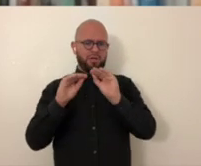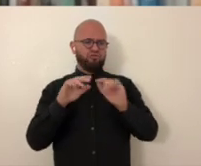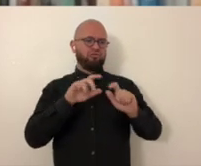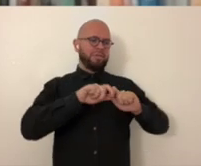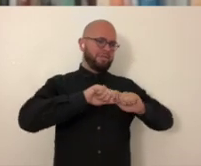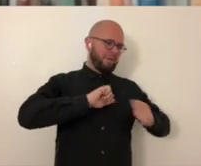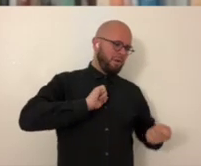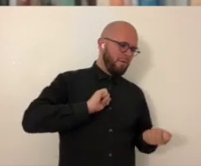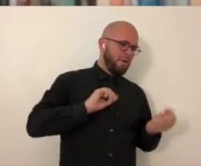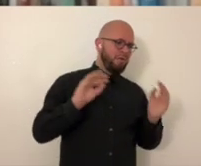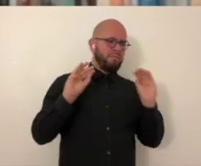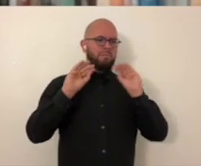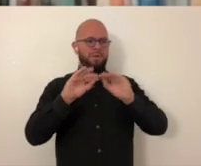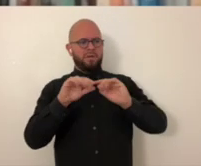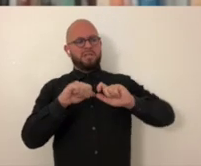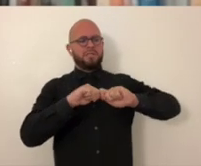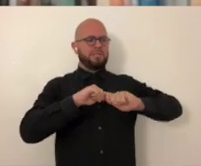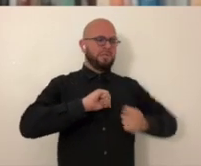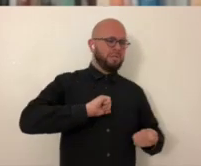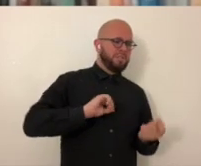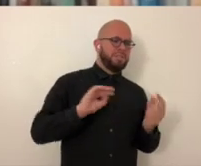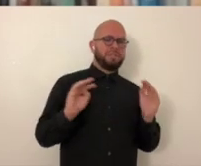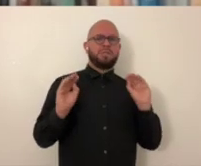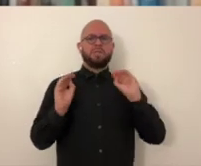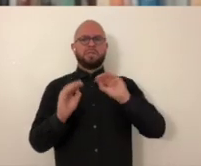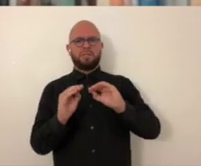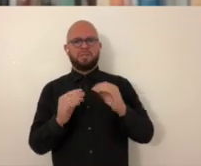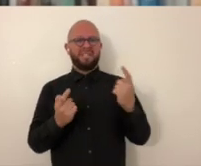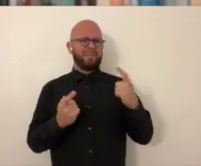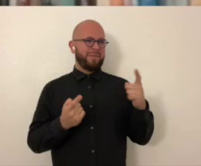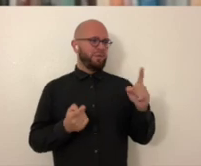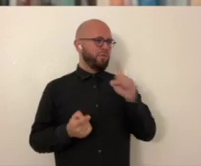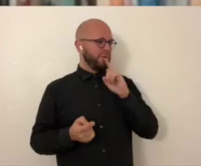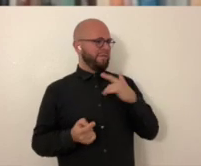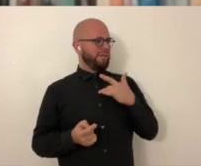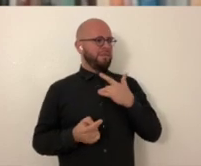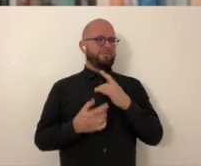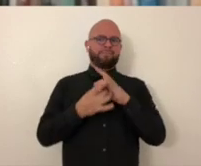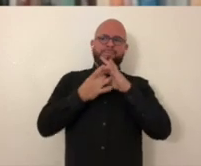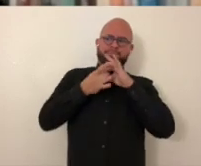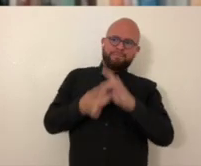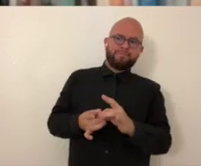about assemblage apart from the tearing apart and putting things together